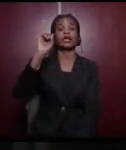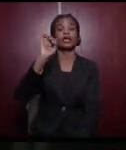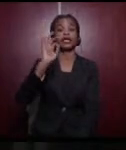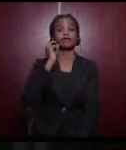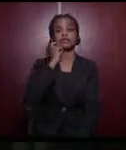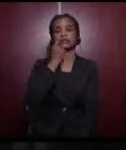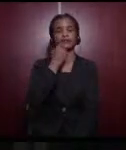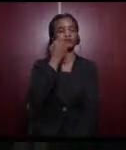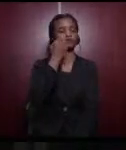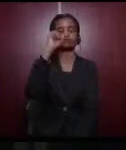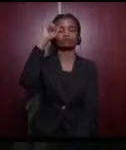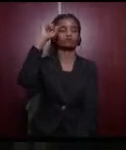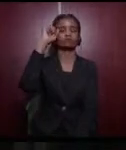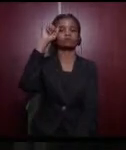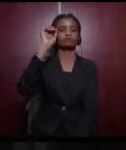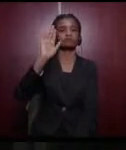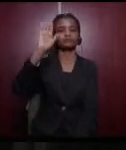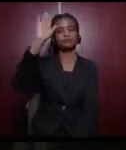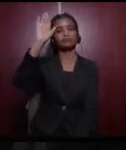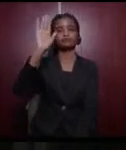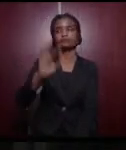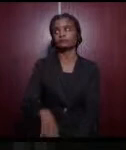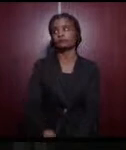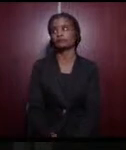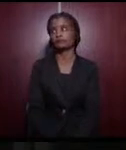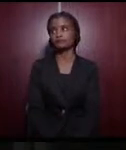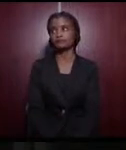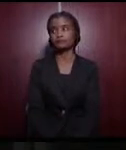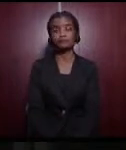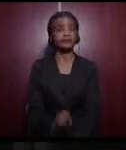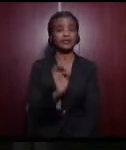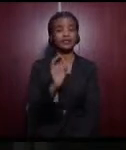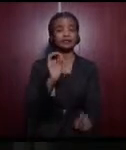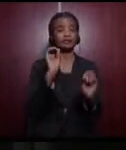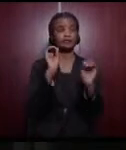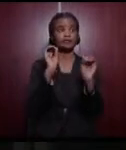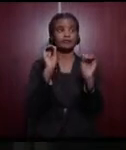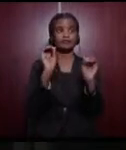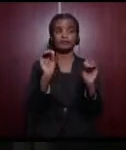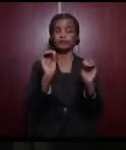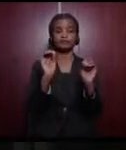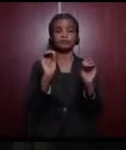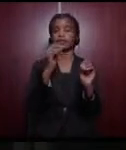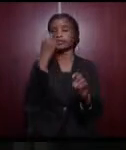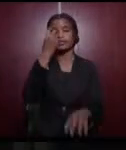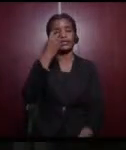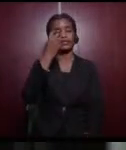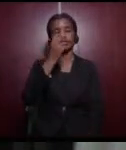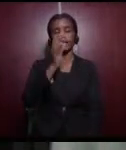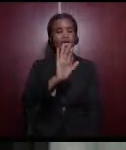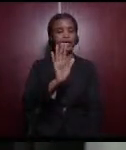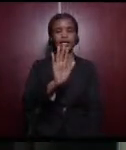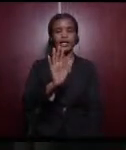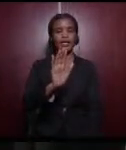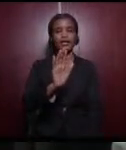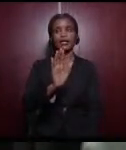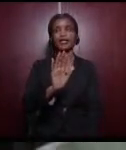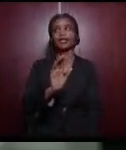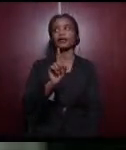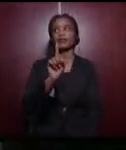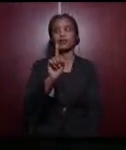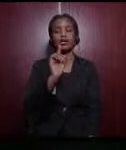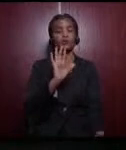any descending view. But high sitting, Ariska ilwe batlane, and really bohe gore